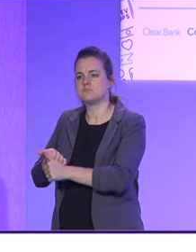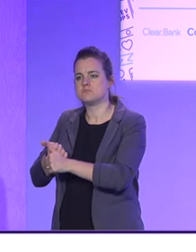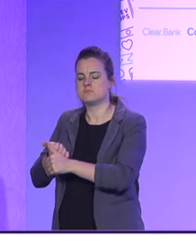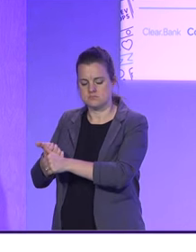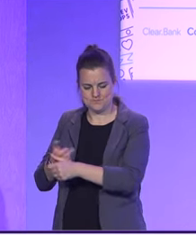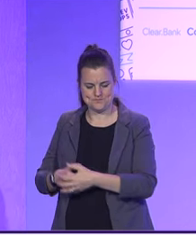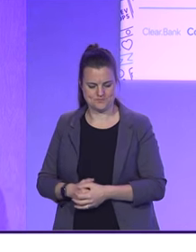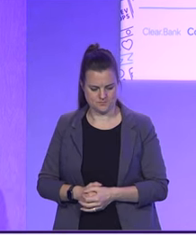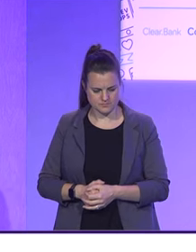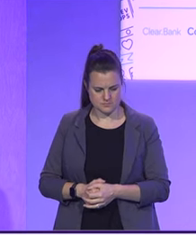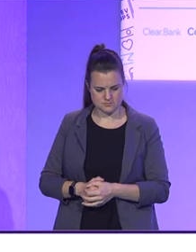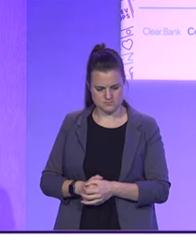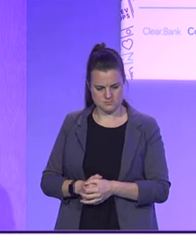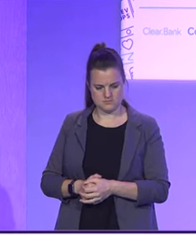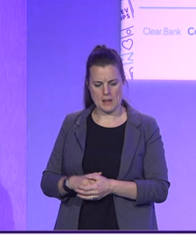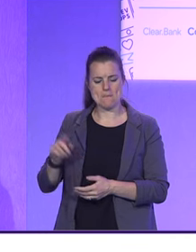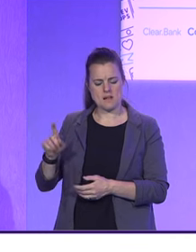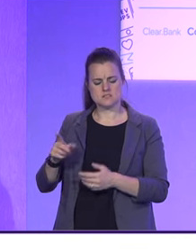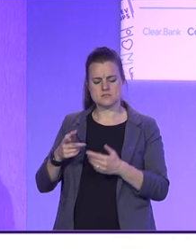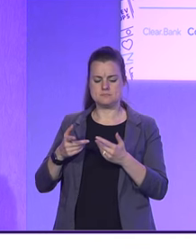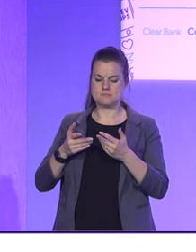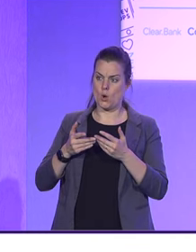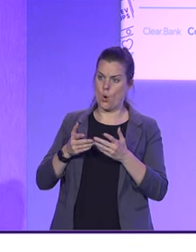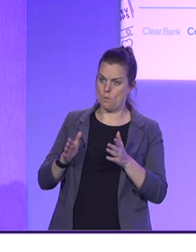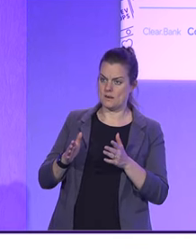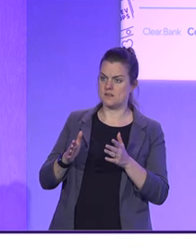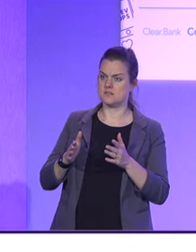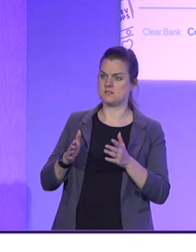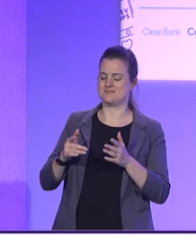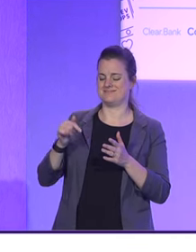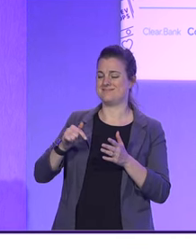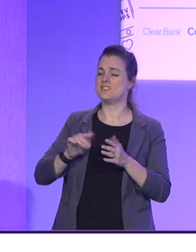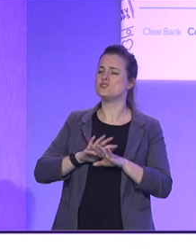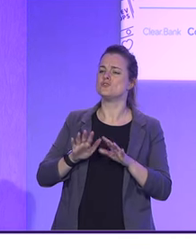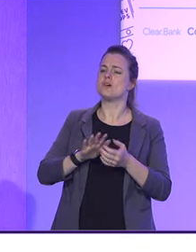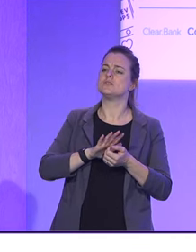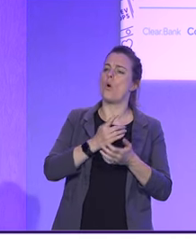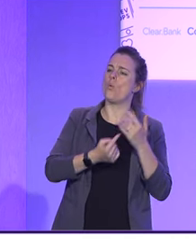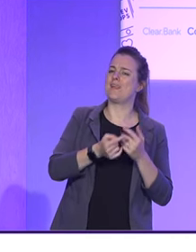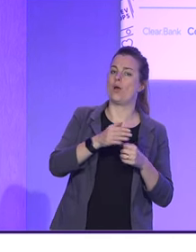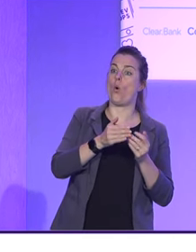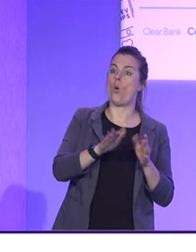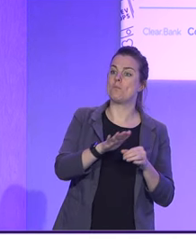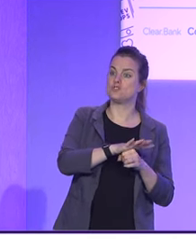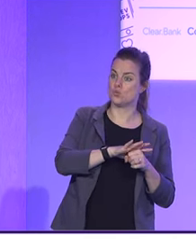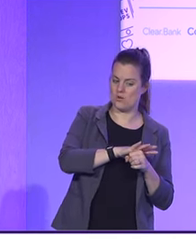open? Okay? Being open is not only about open source, it's basically use open standards.